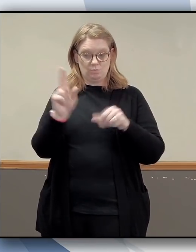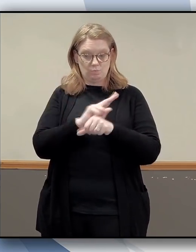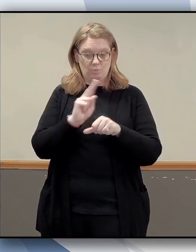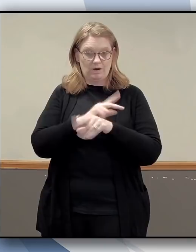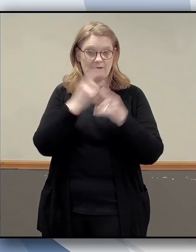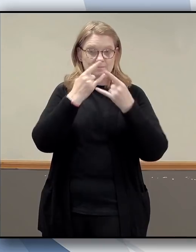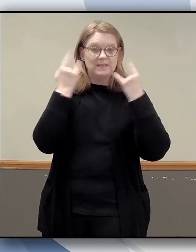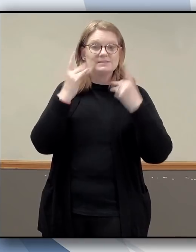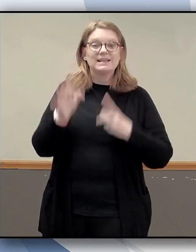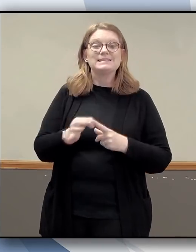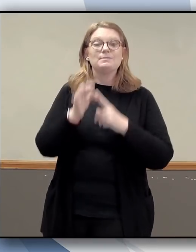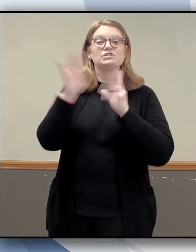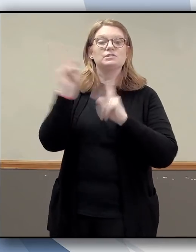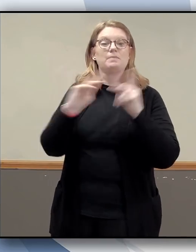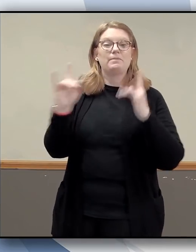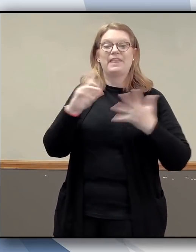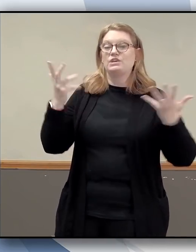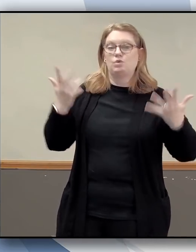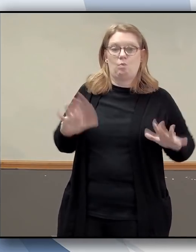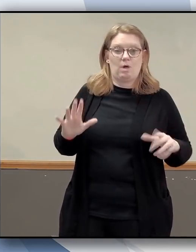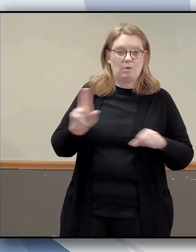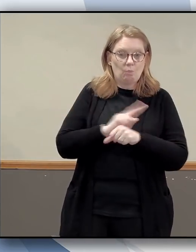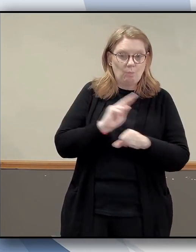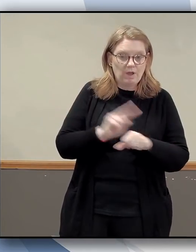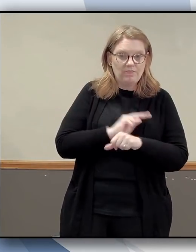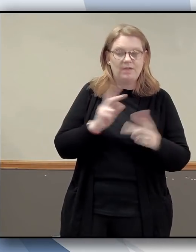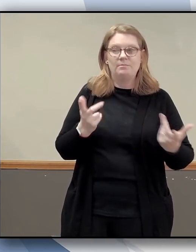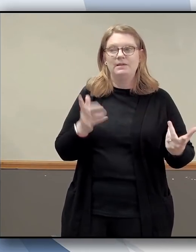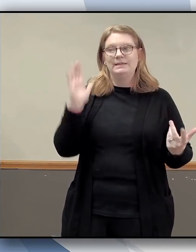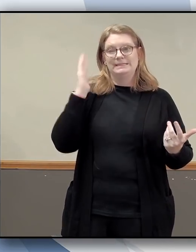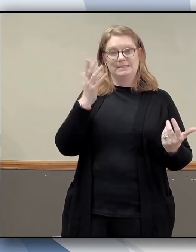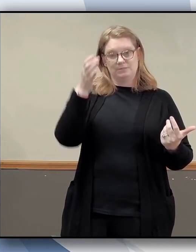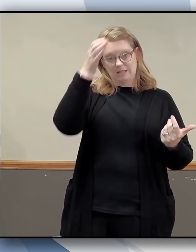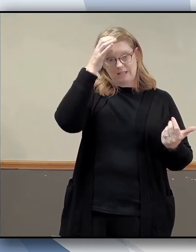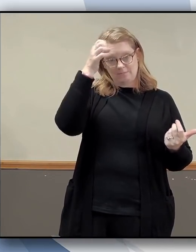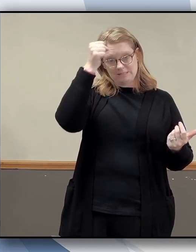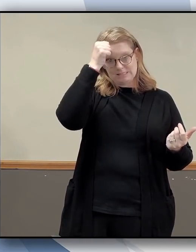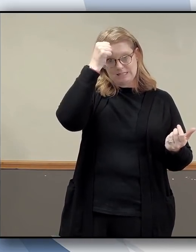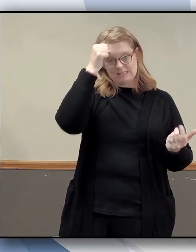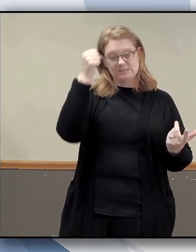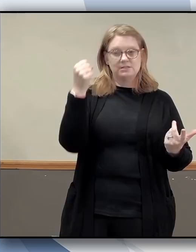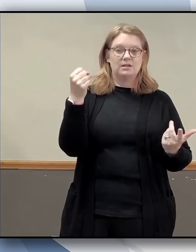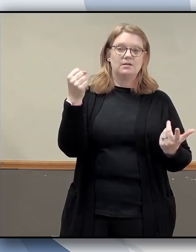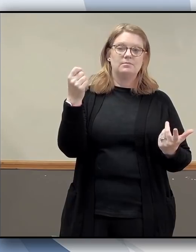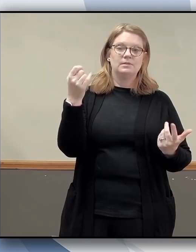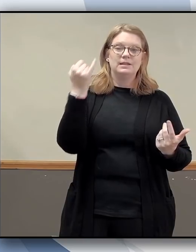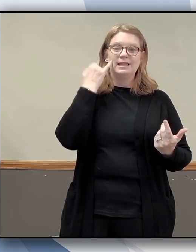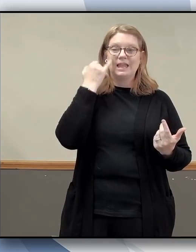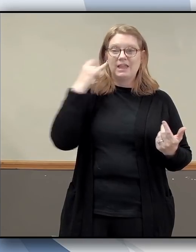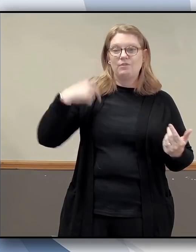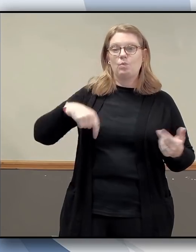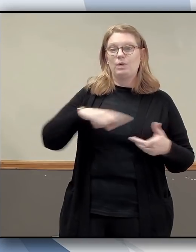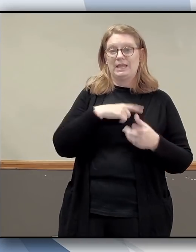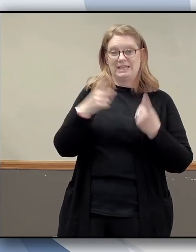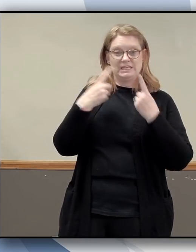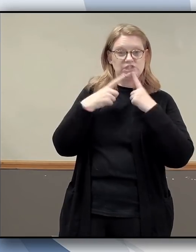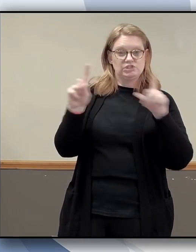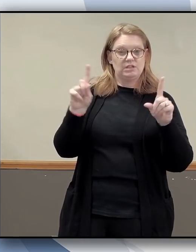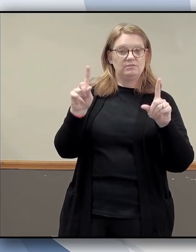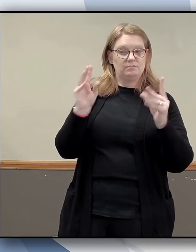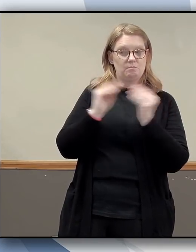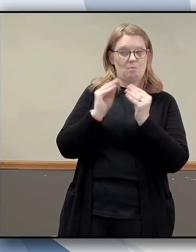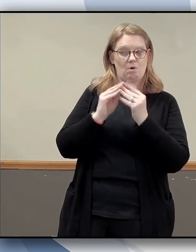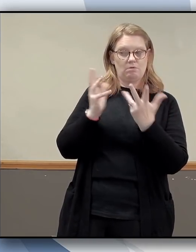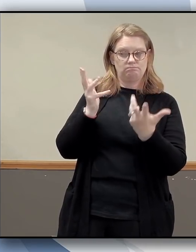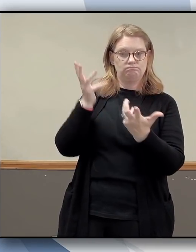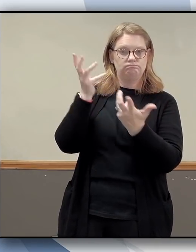So it just seems like common sense in North Dakota that when we can achieve greater mask compliance by people choosing to